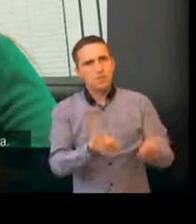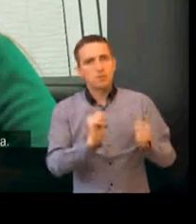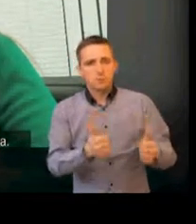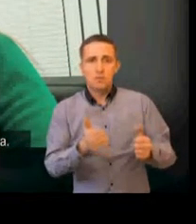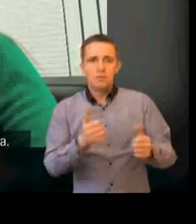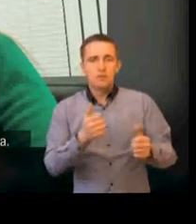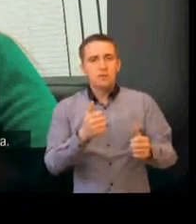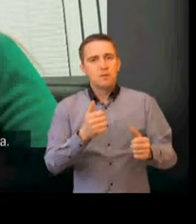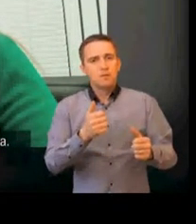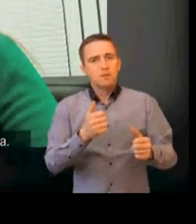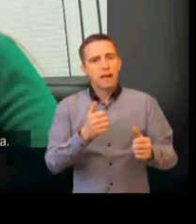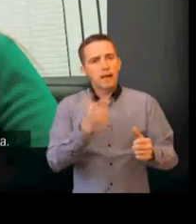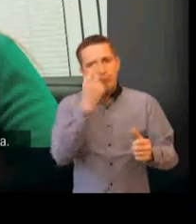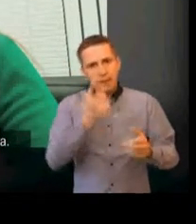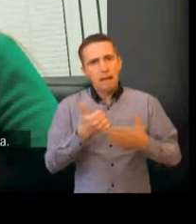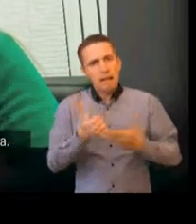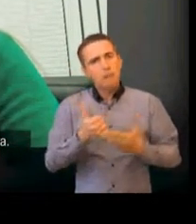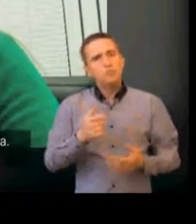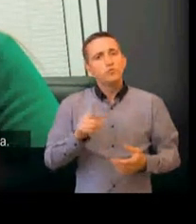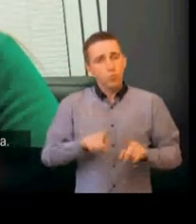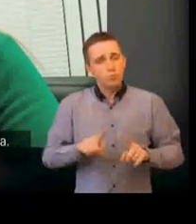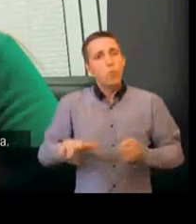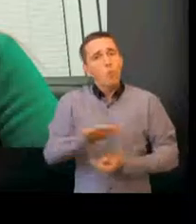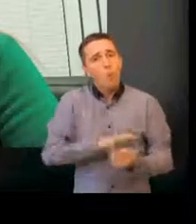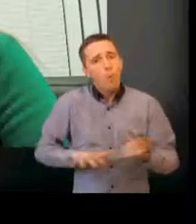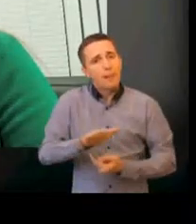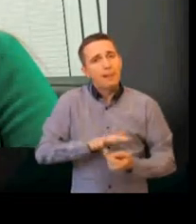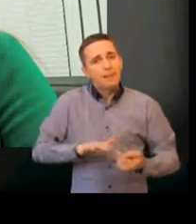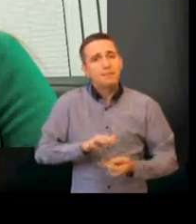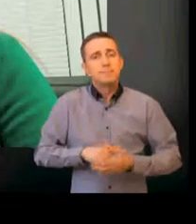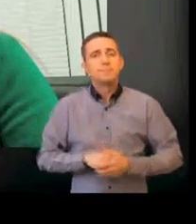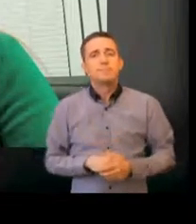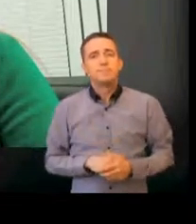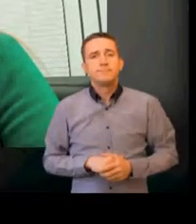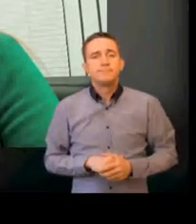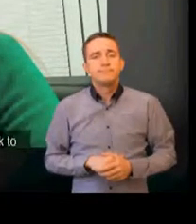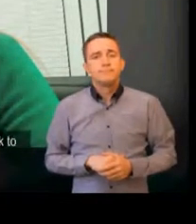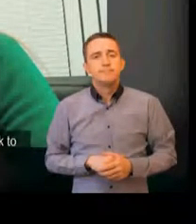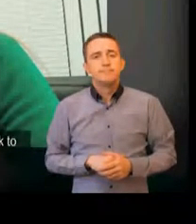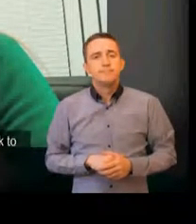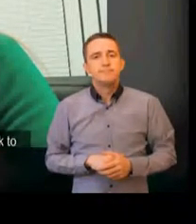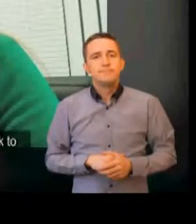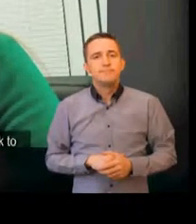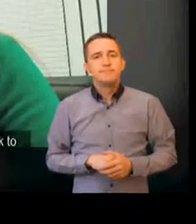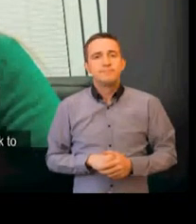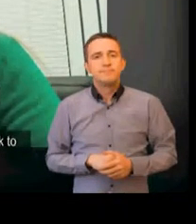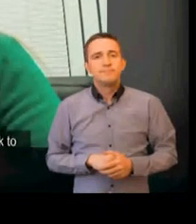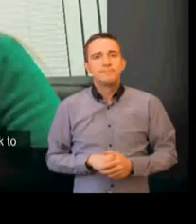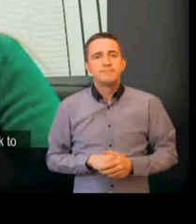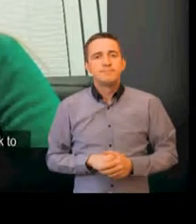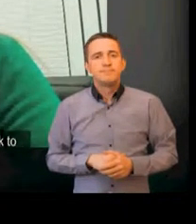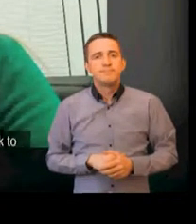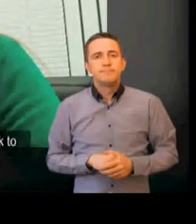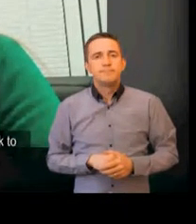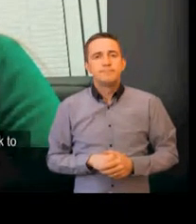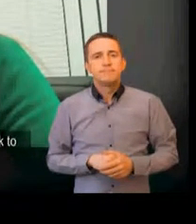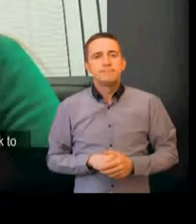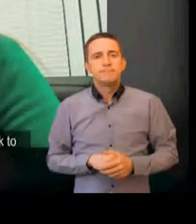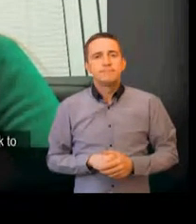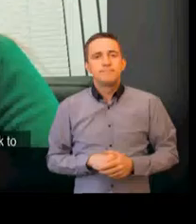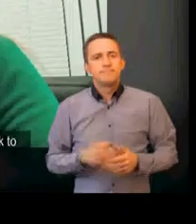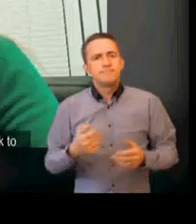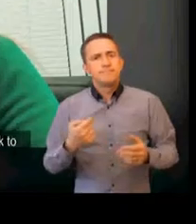Community nurses, they can be great in signposting you to organisations that will be able to support you. And then obviously kind